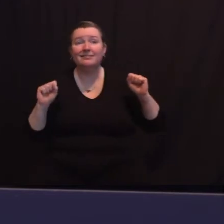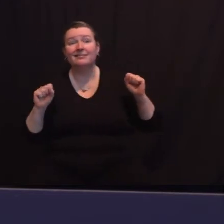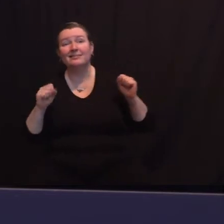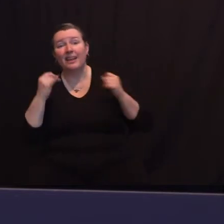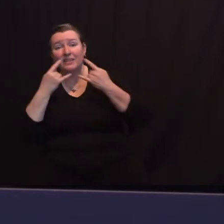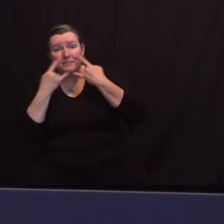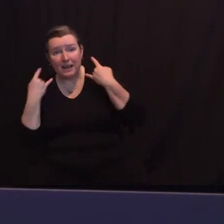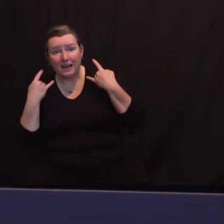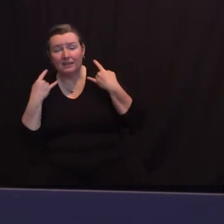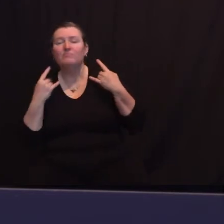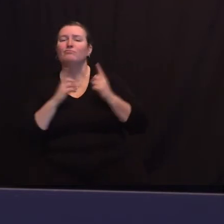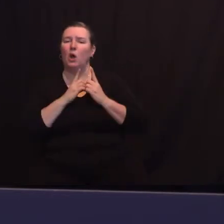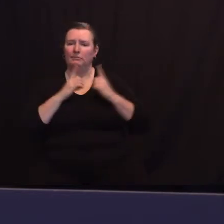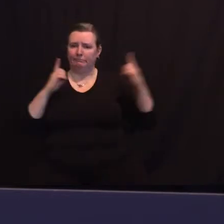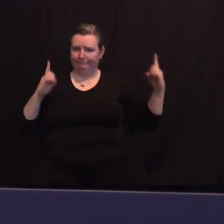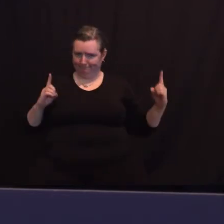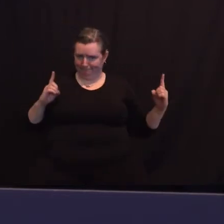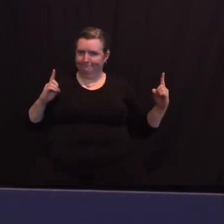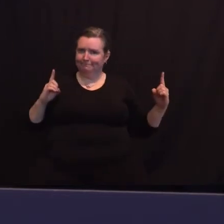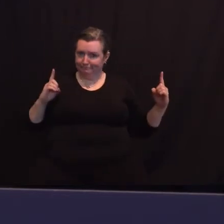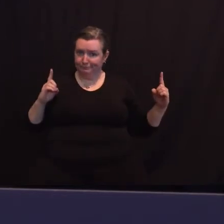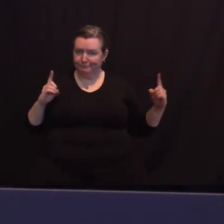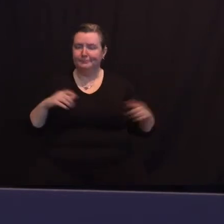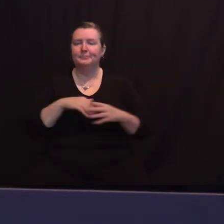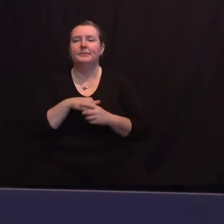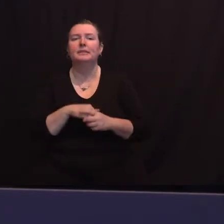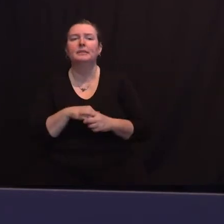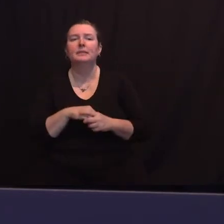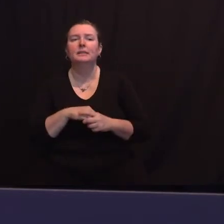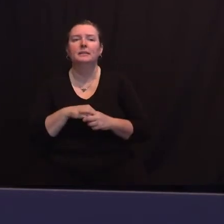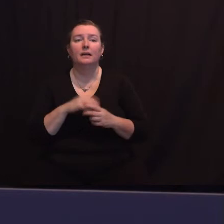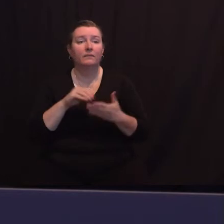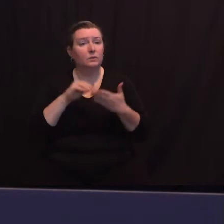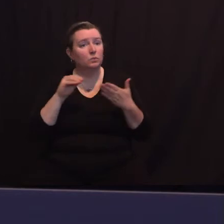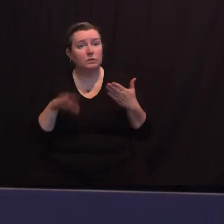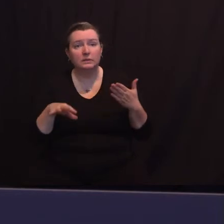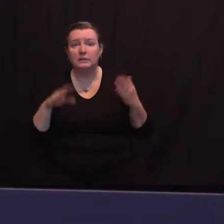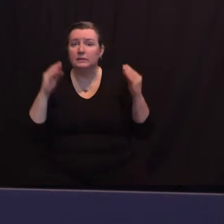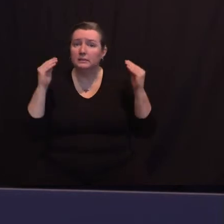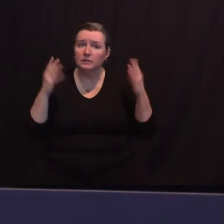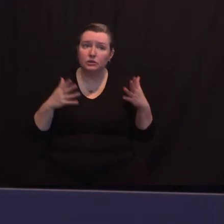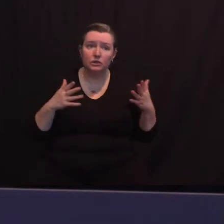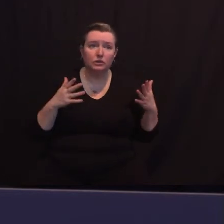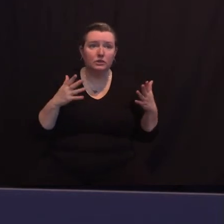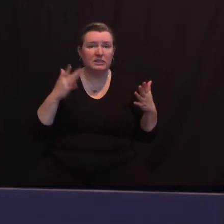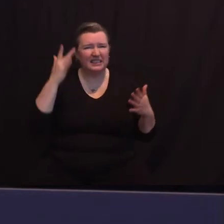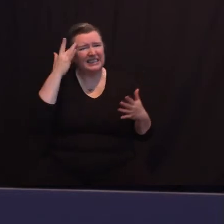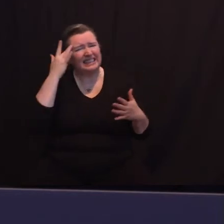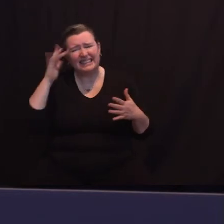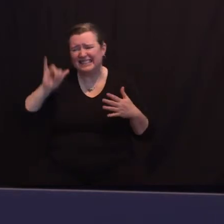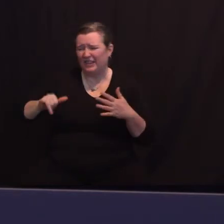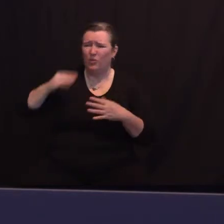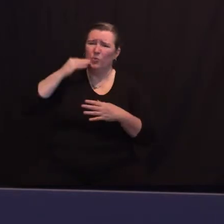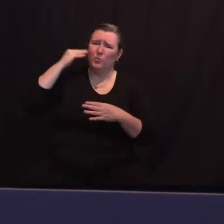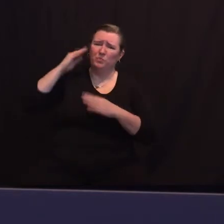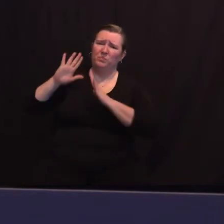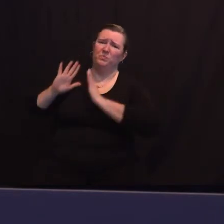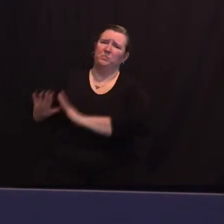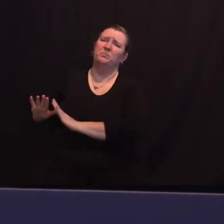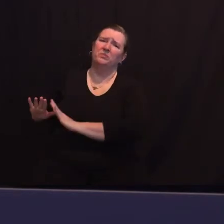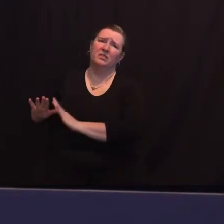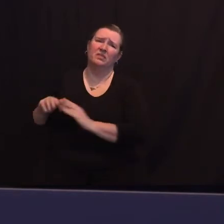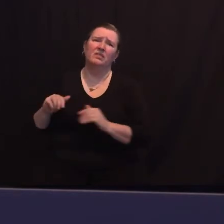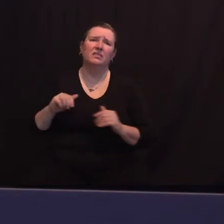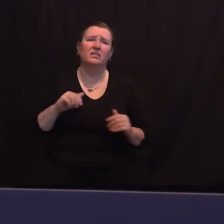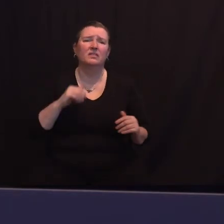are still required to stay home when sick. Students and staff, unless fully vaccinated and asymptomatic, should stay home